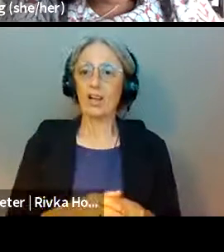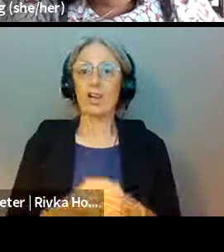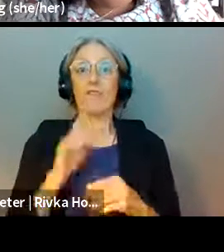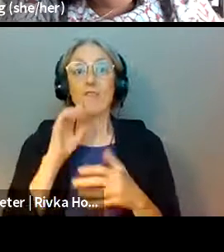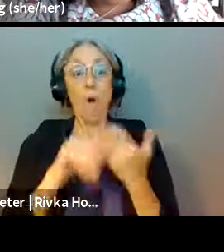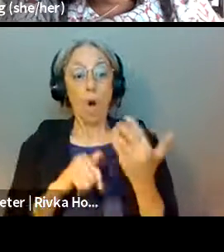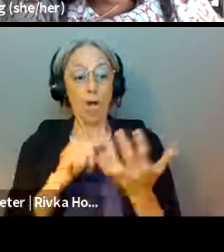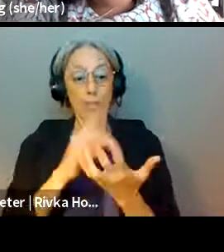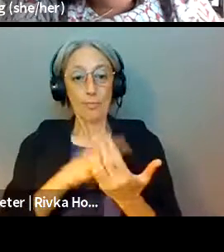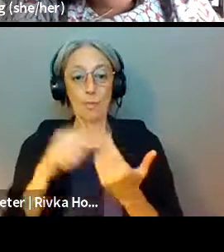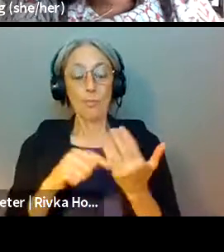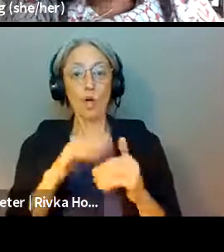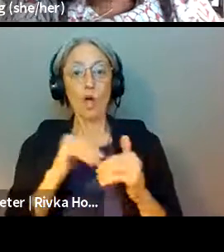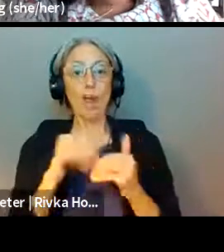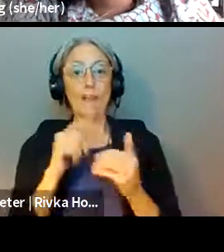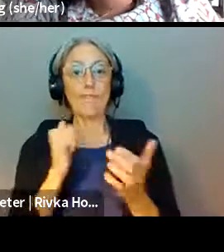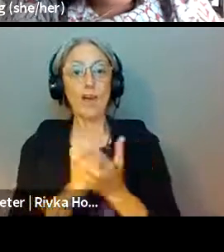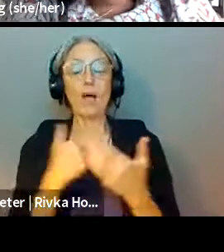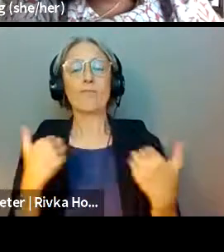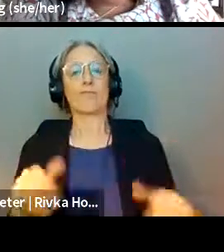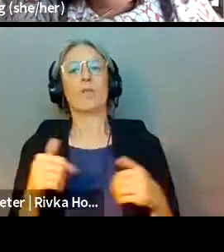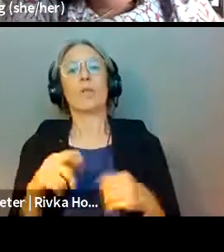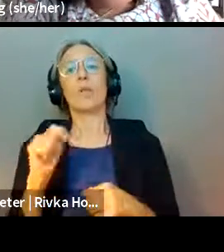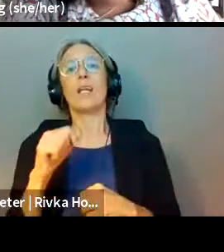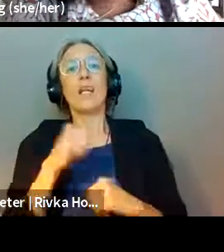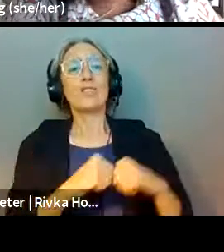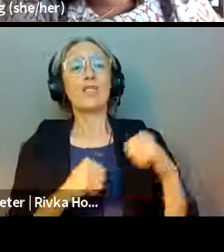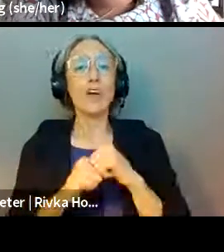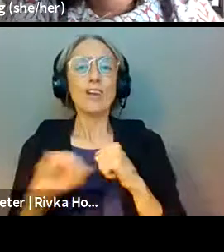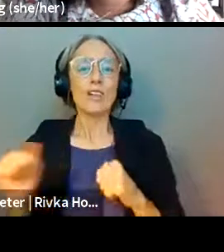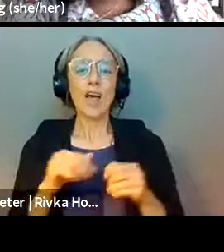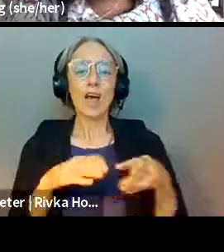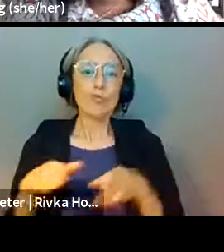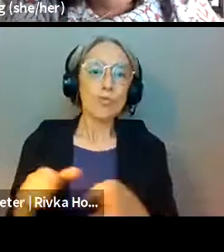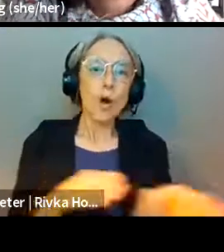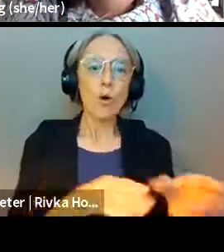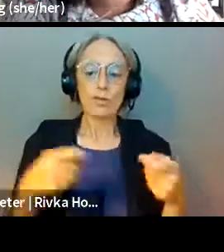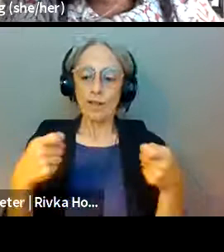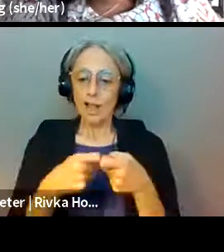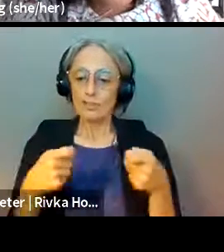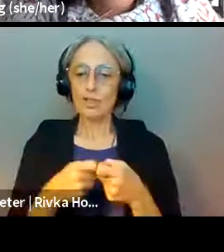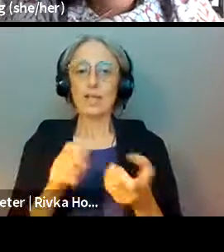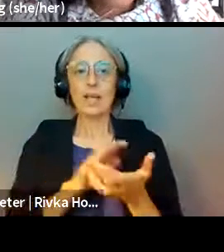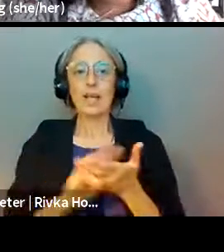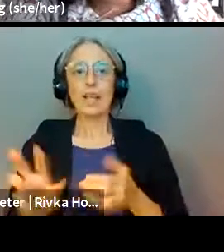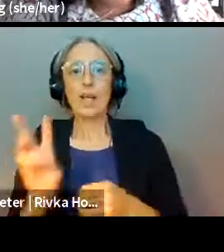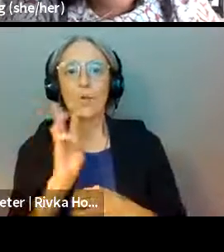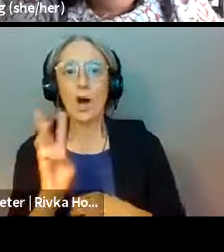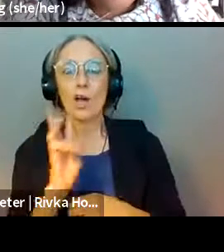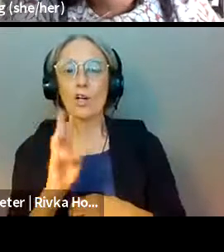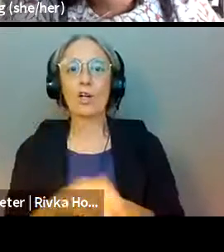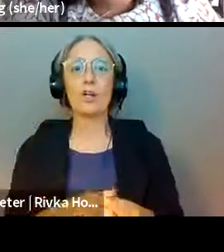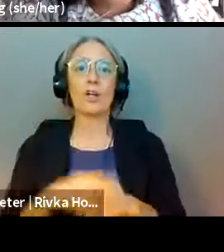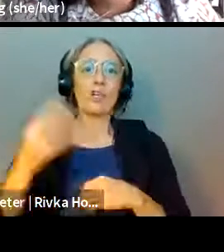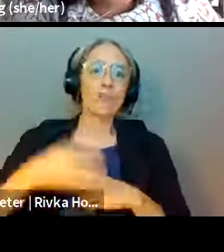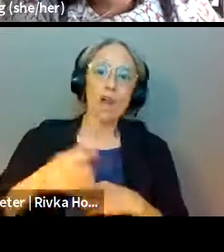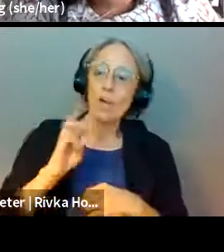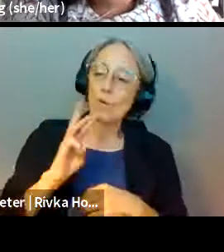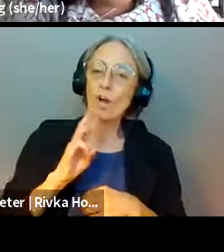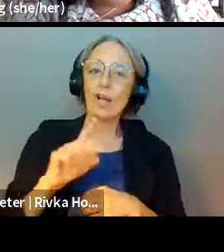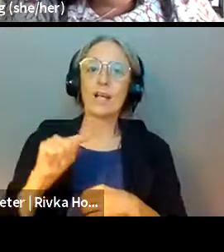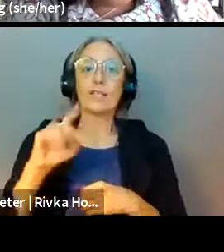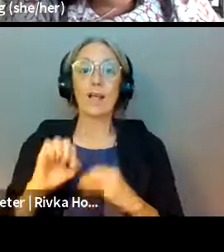today. We need infrastructure like roads, electricity, clean running water, and telecommunications to better care for our